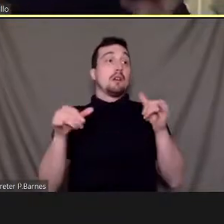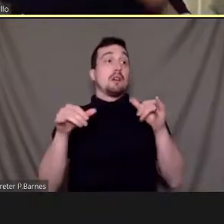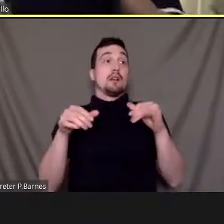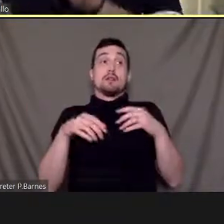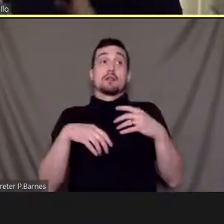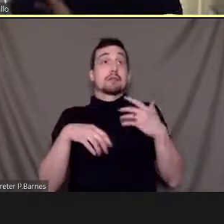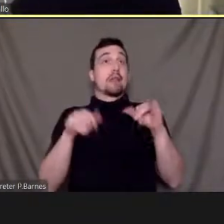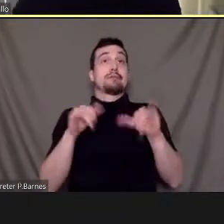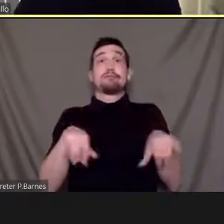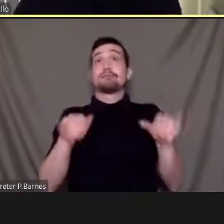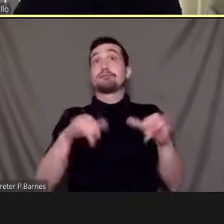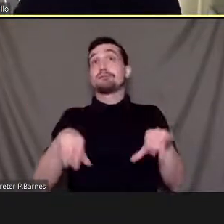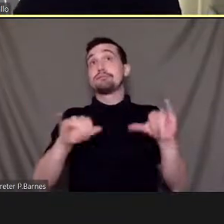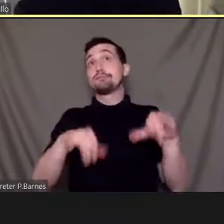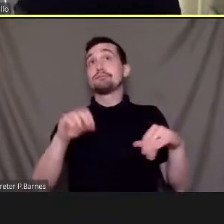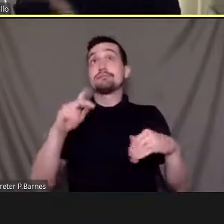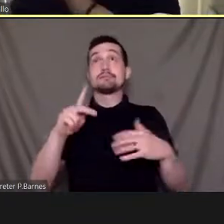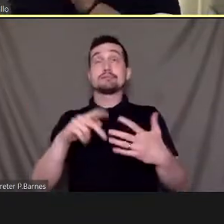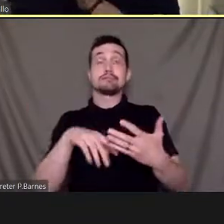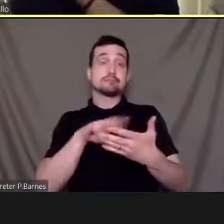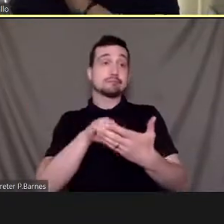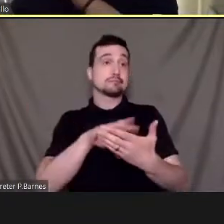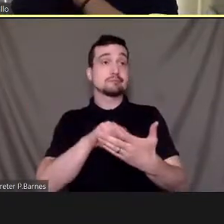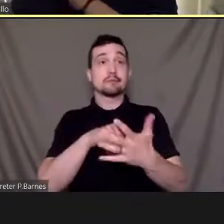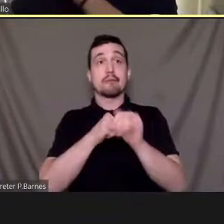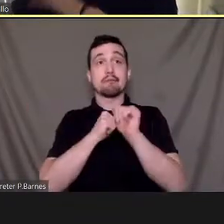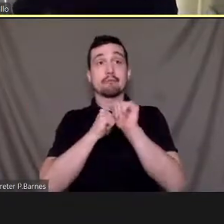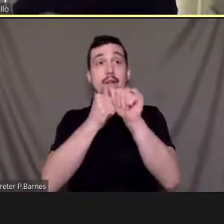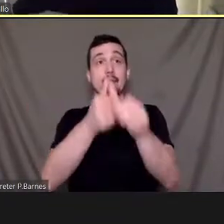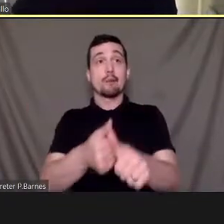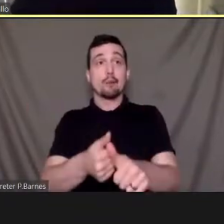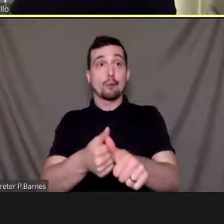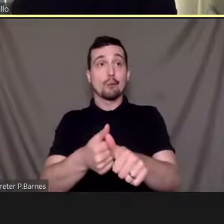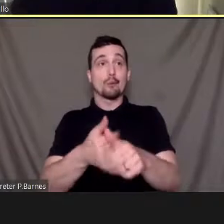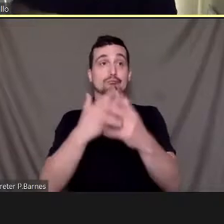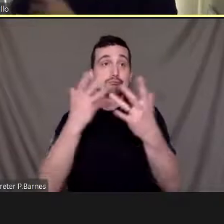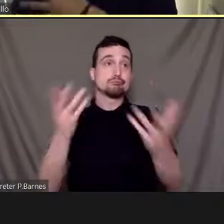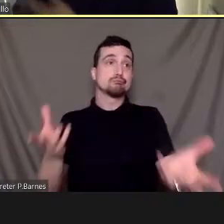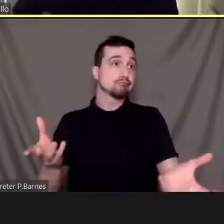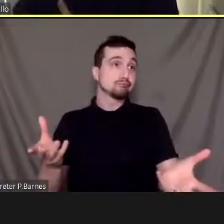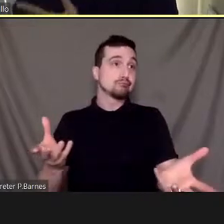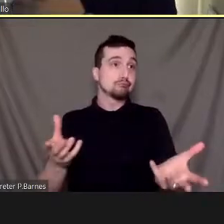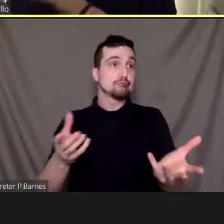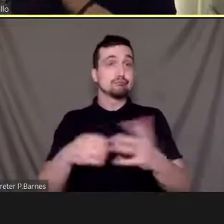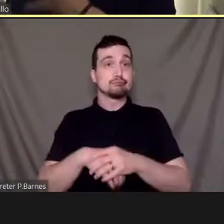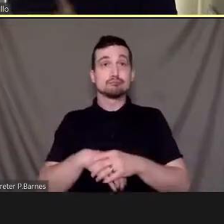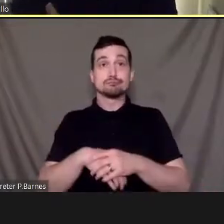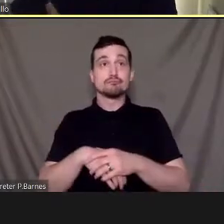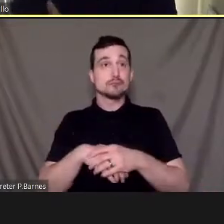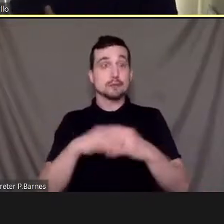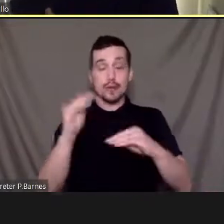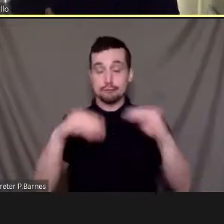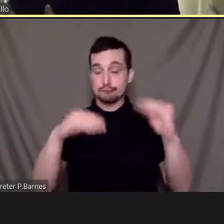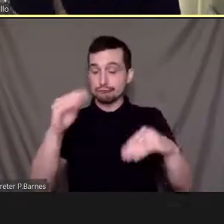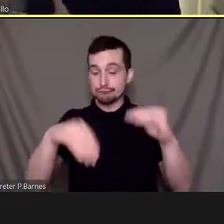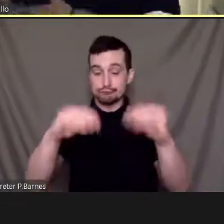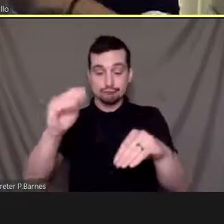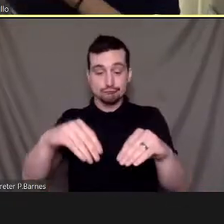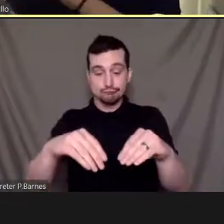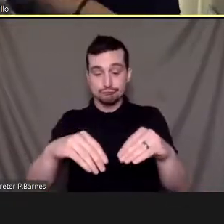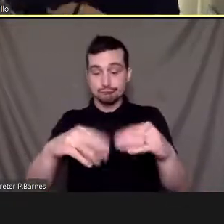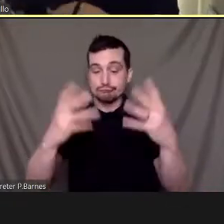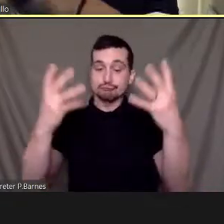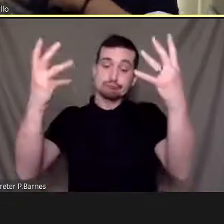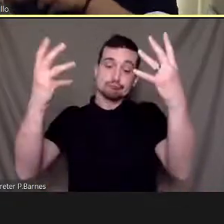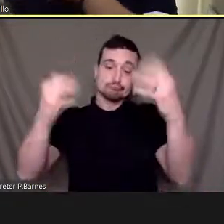style, I'm going to follow the, you know, ABC and put it together and there